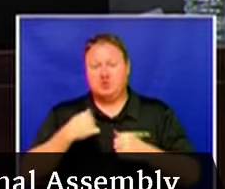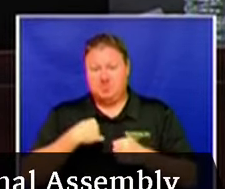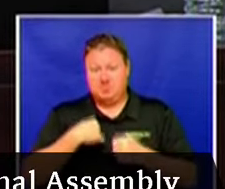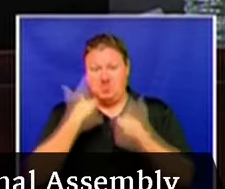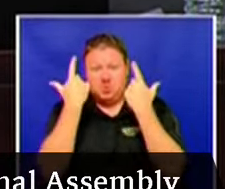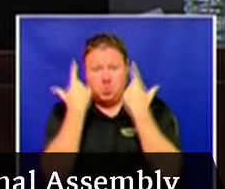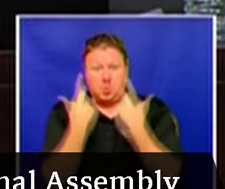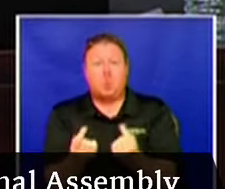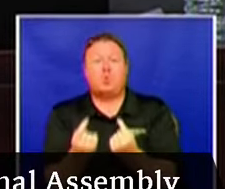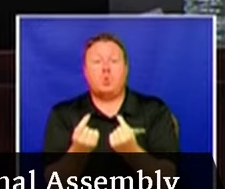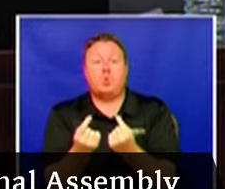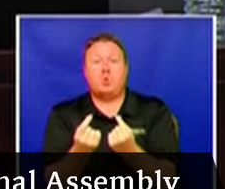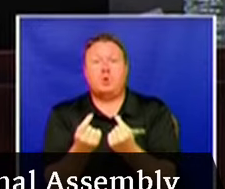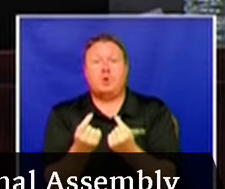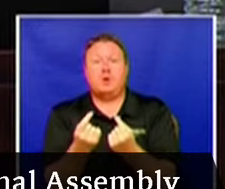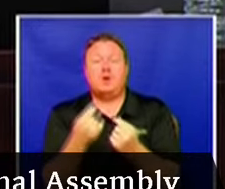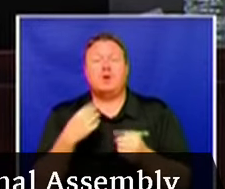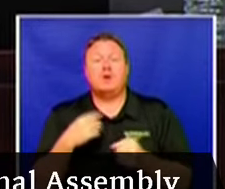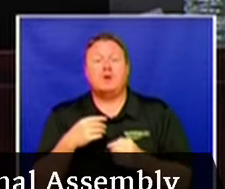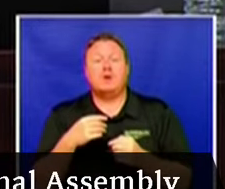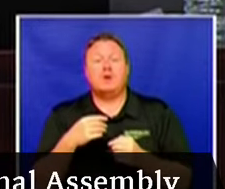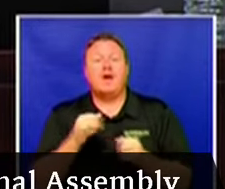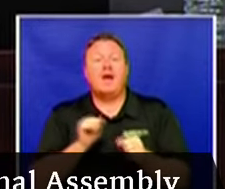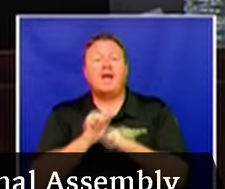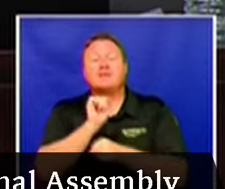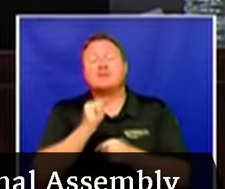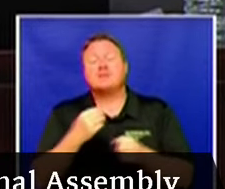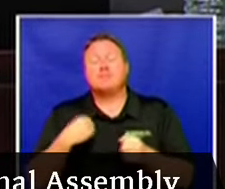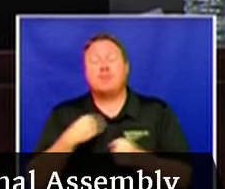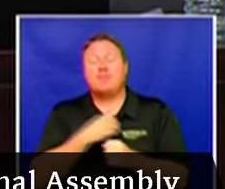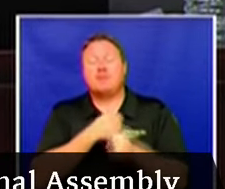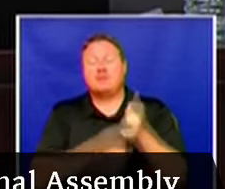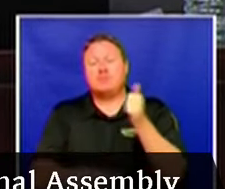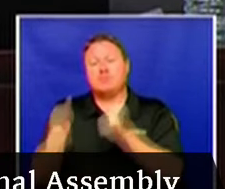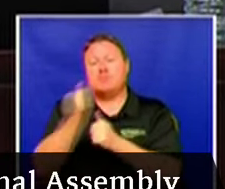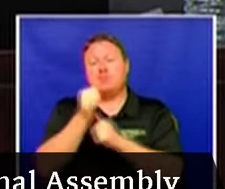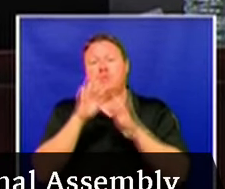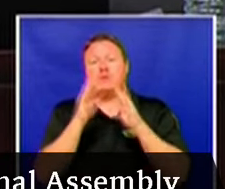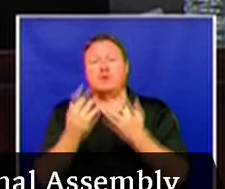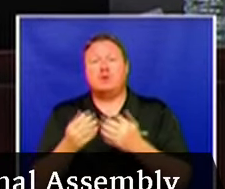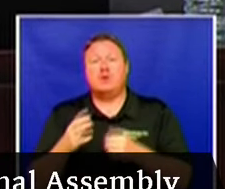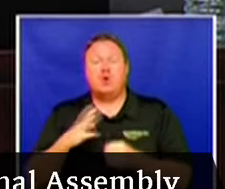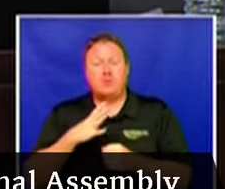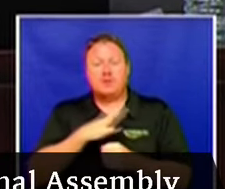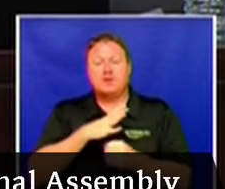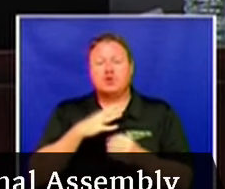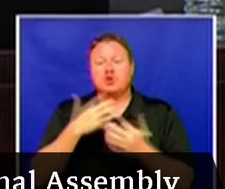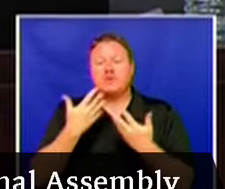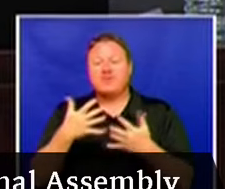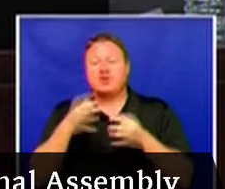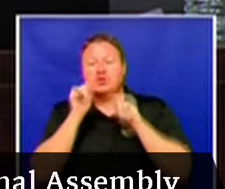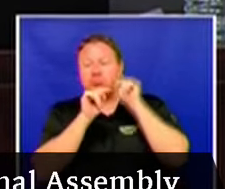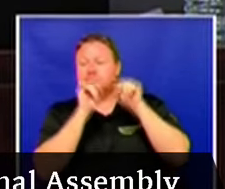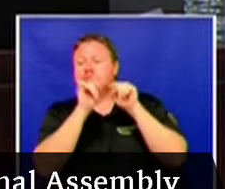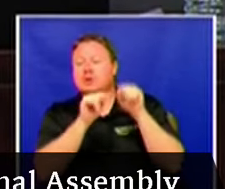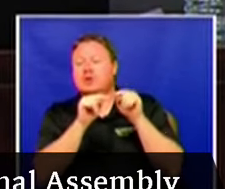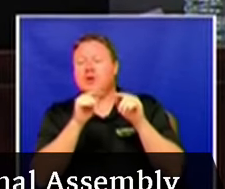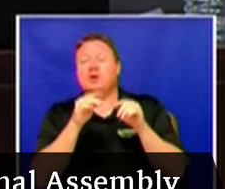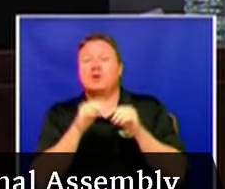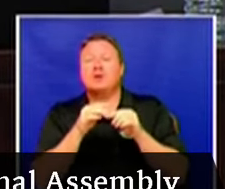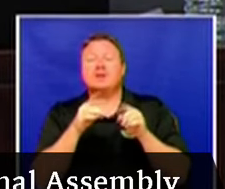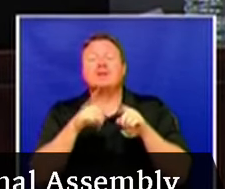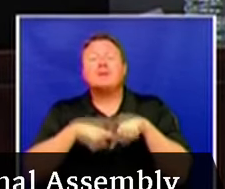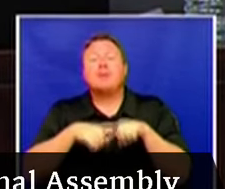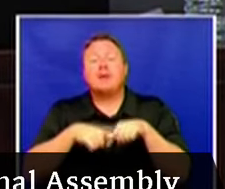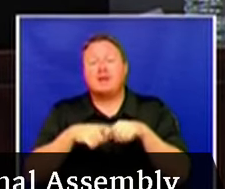to members of the executive about whom the commission made findings will be informed by the